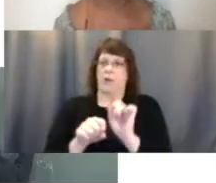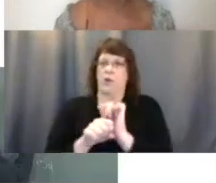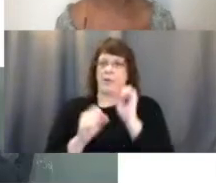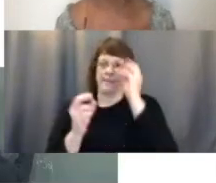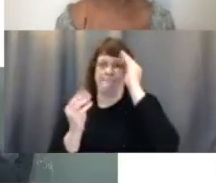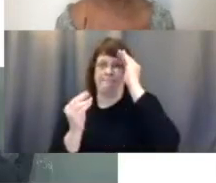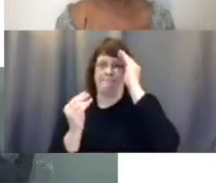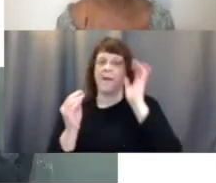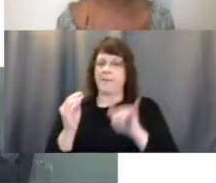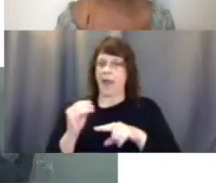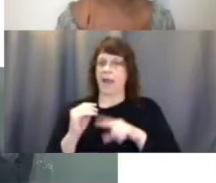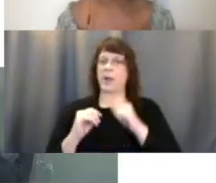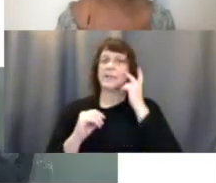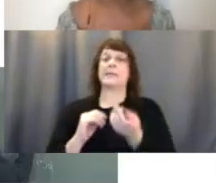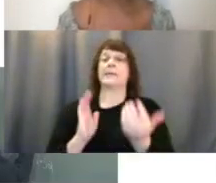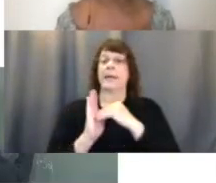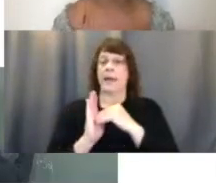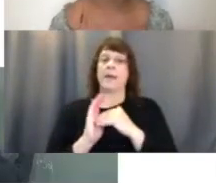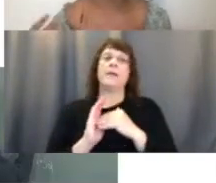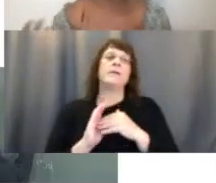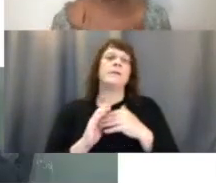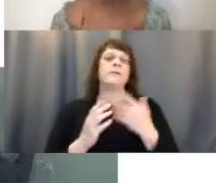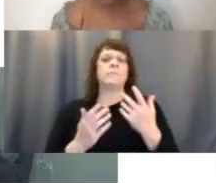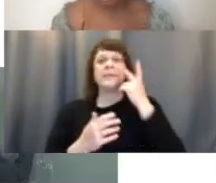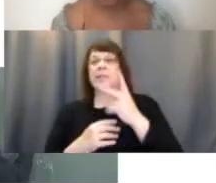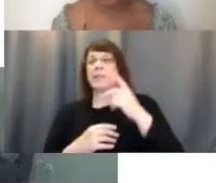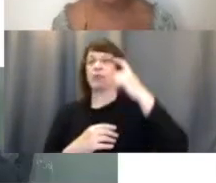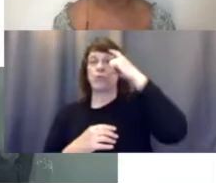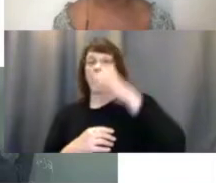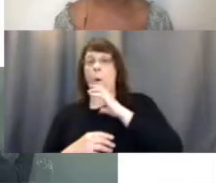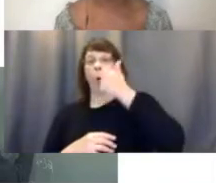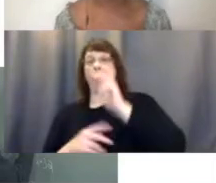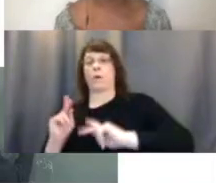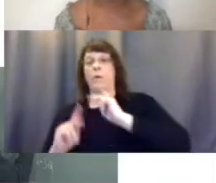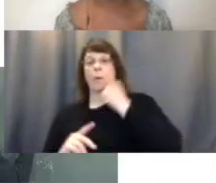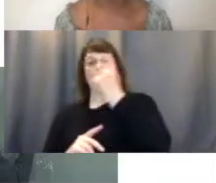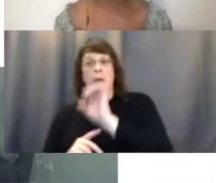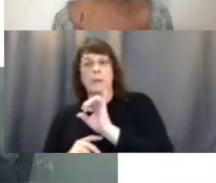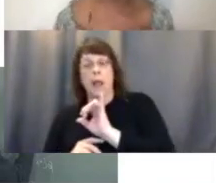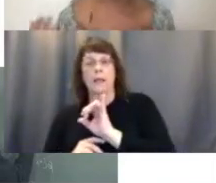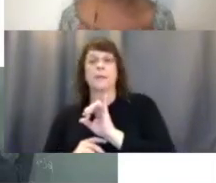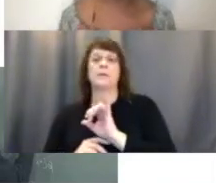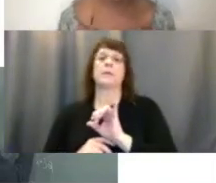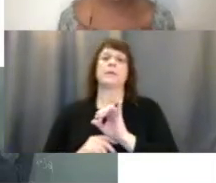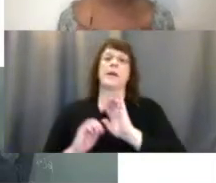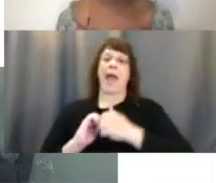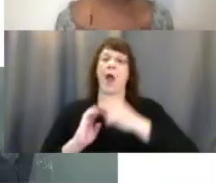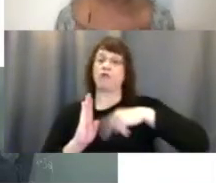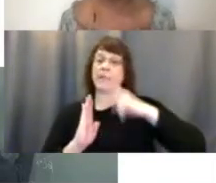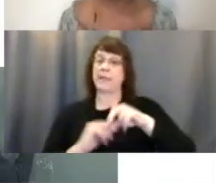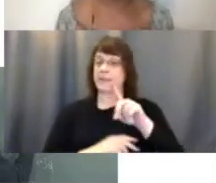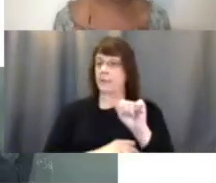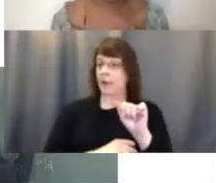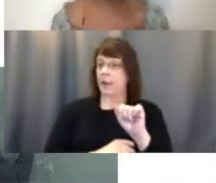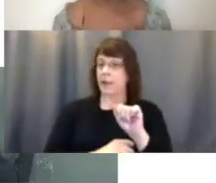can use that to look at what brains of older adults look like, how reading disability